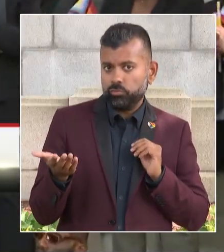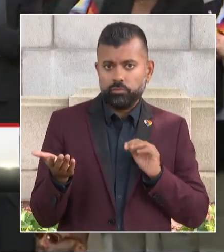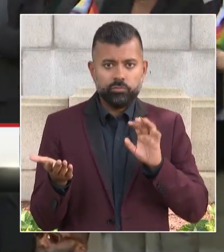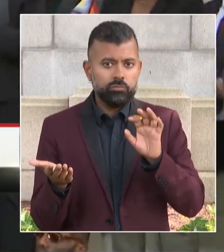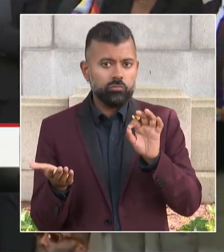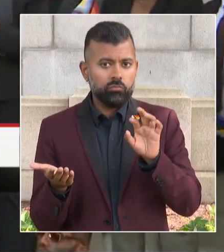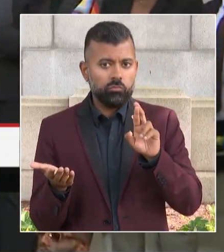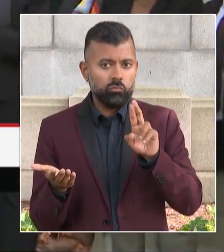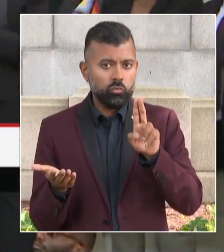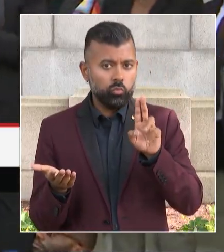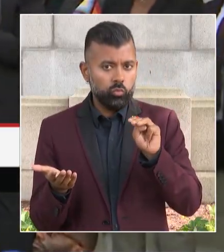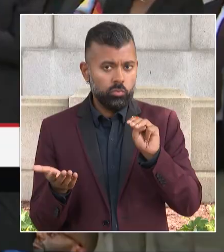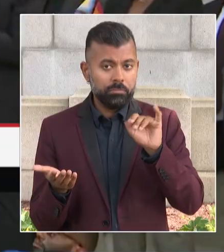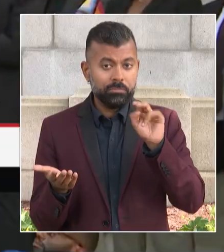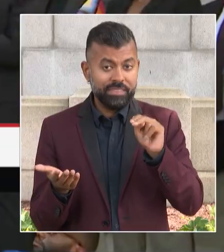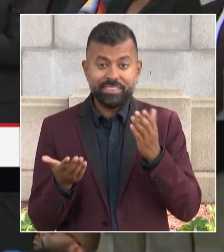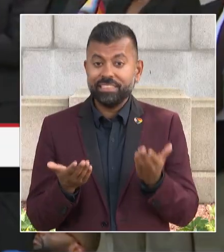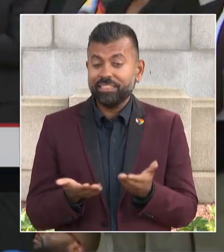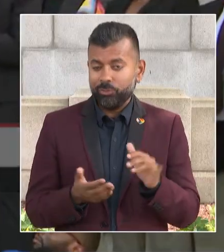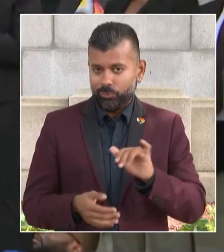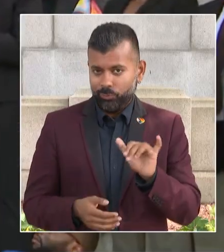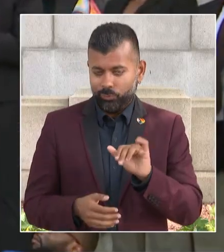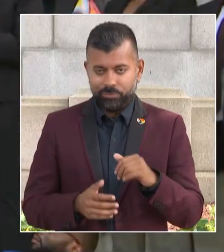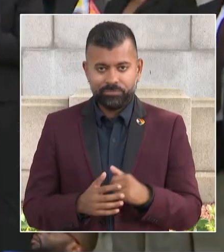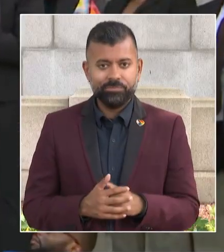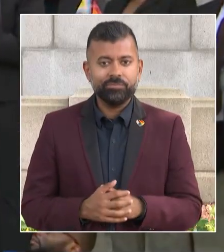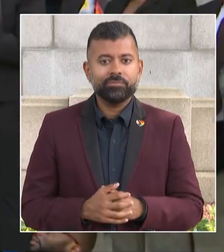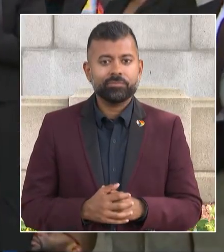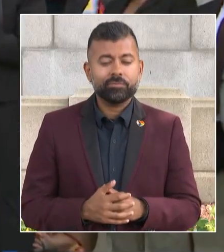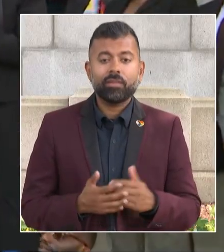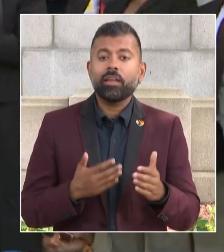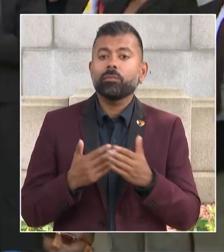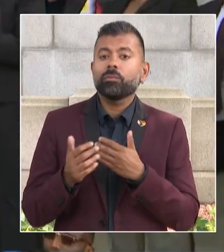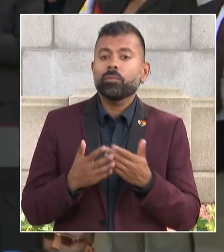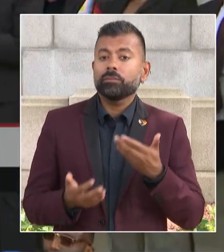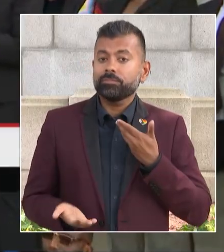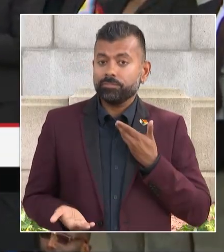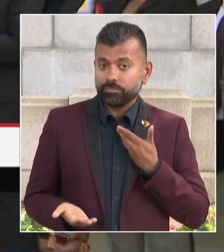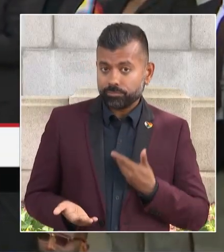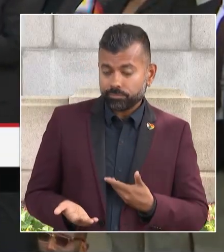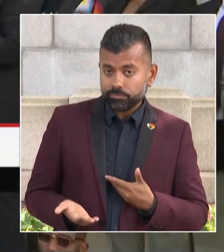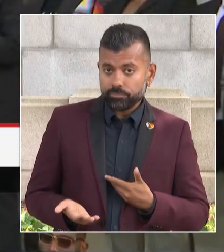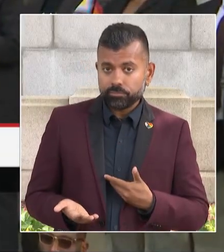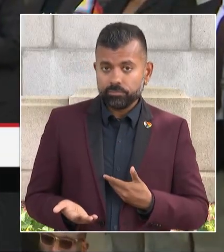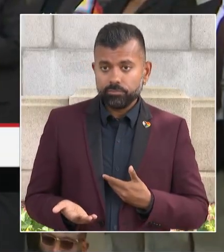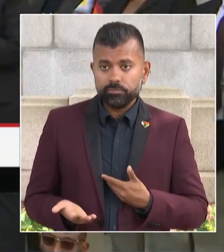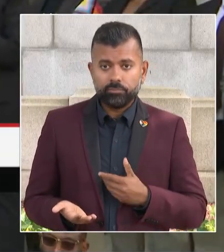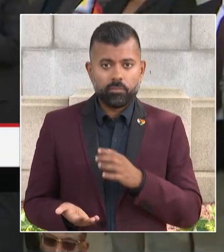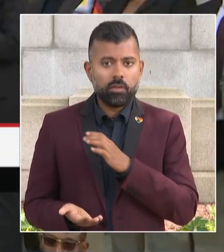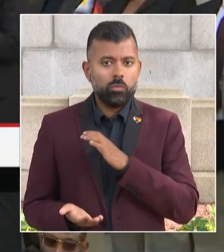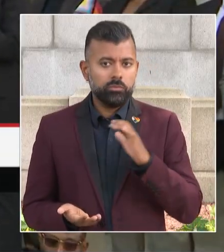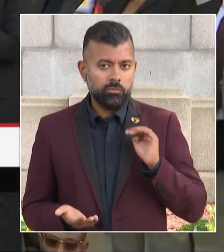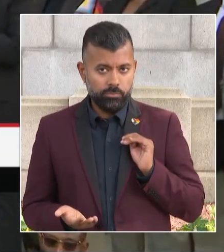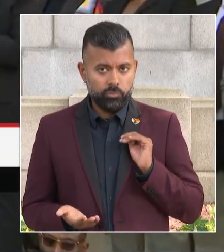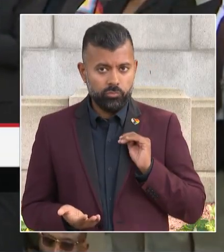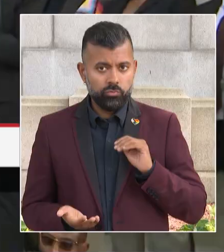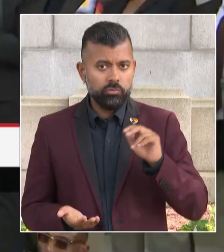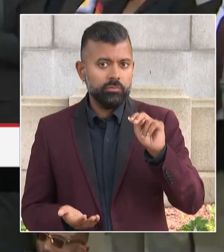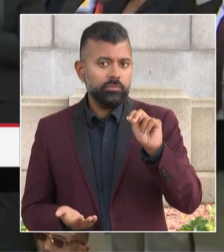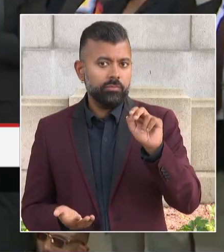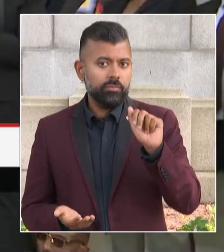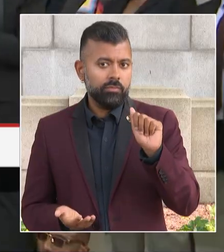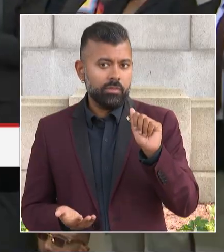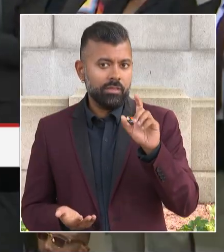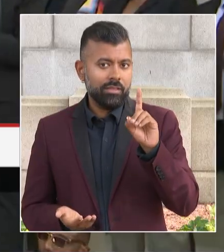I'm the Ward 1 council member, and thank you. I am so happy to be here with you all today. This is one of my favorite events